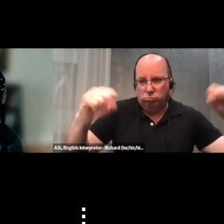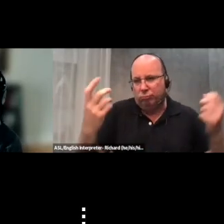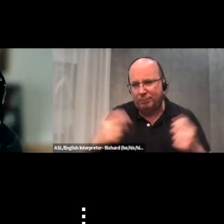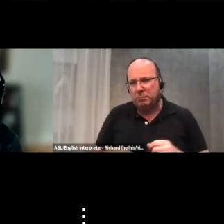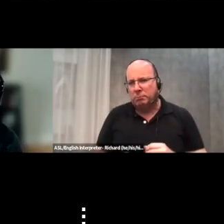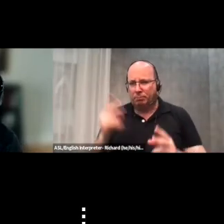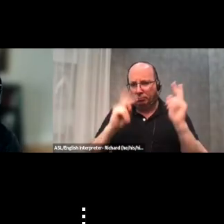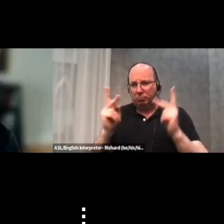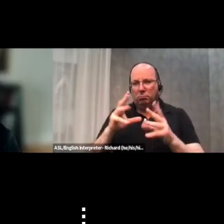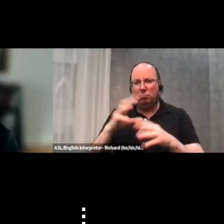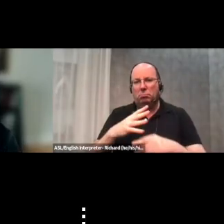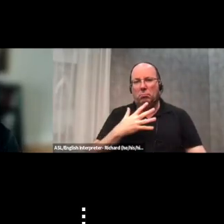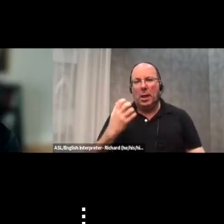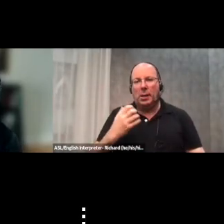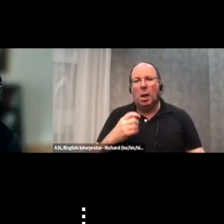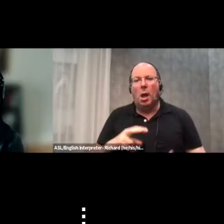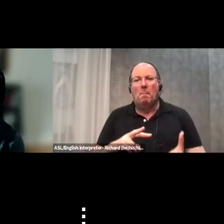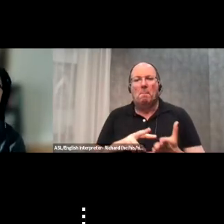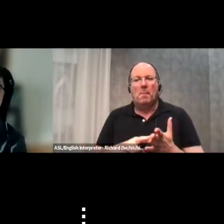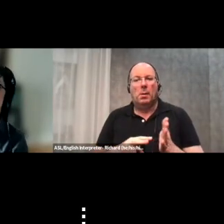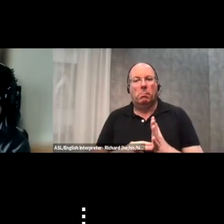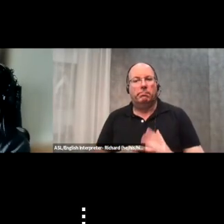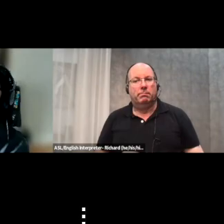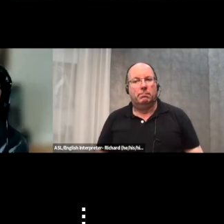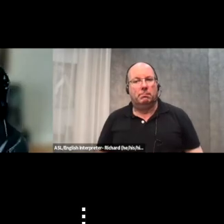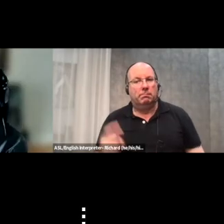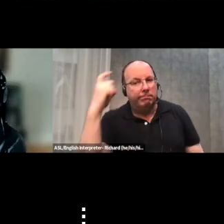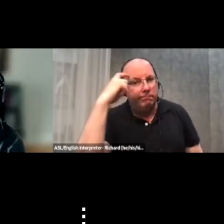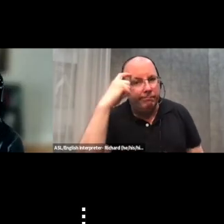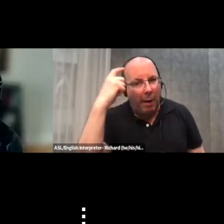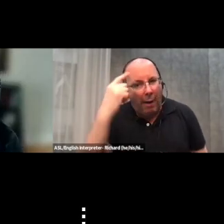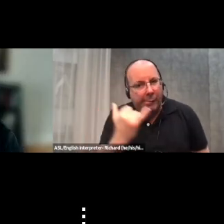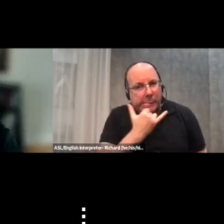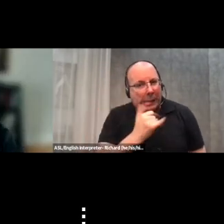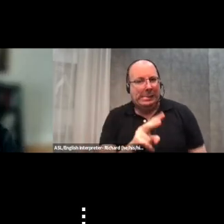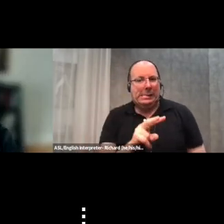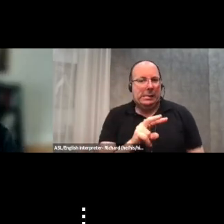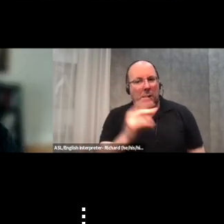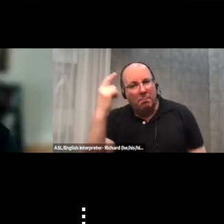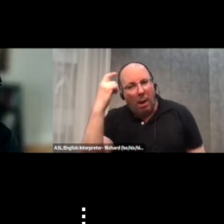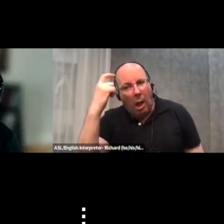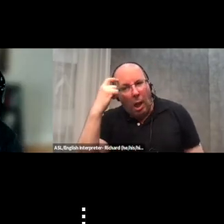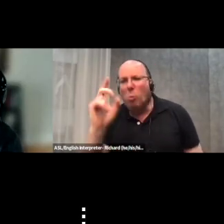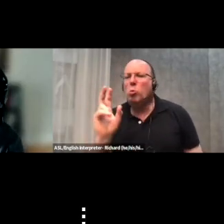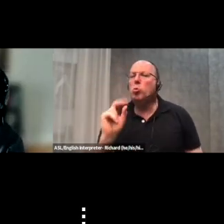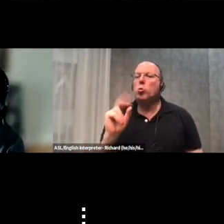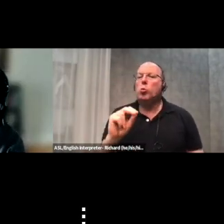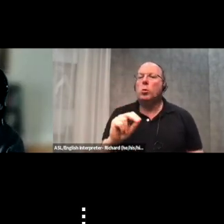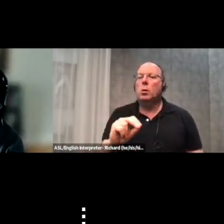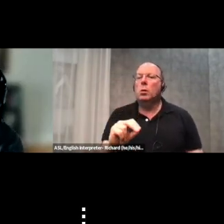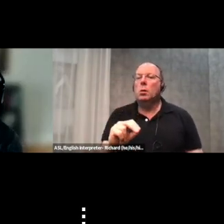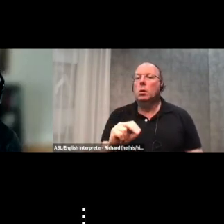People who engage in kink aren't doing it because they have something wrong with them, or there's also no